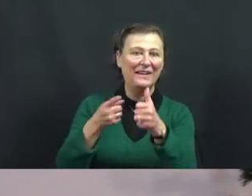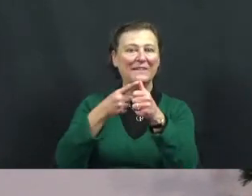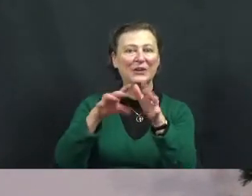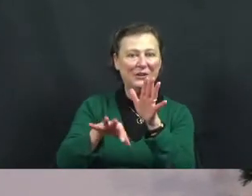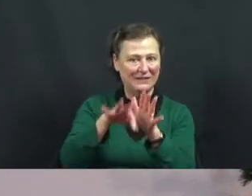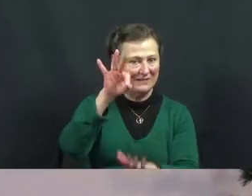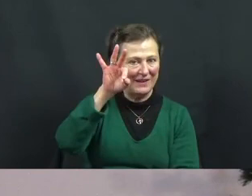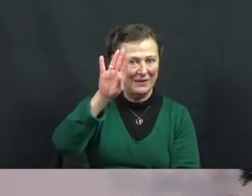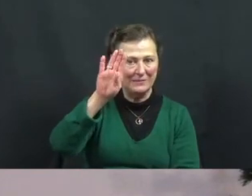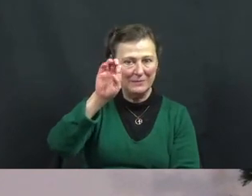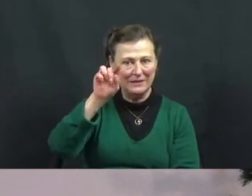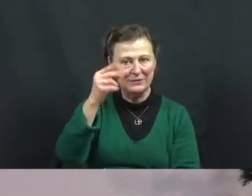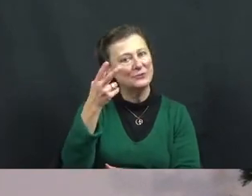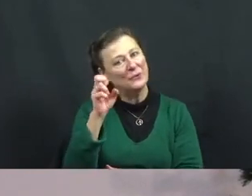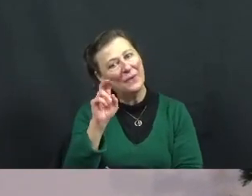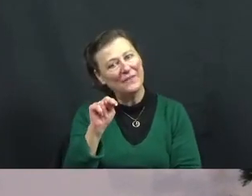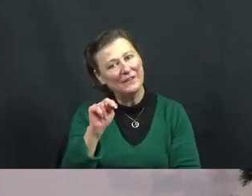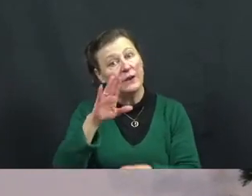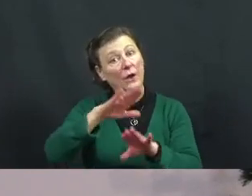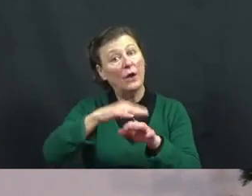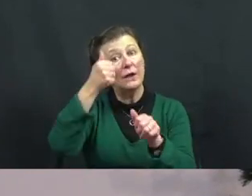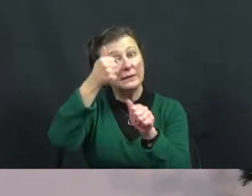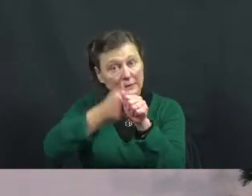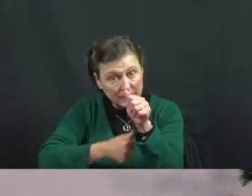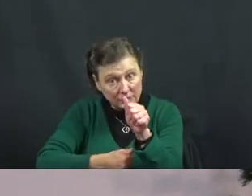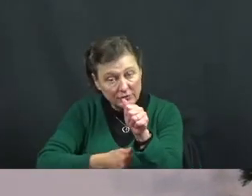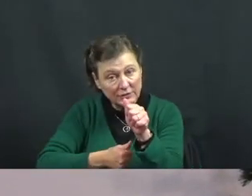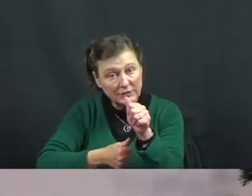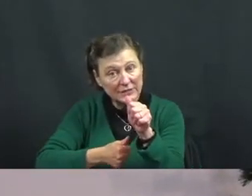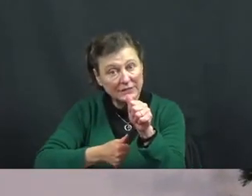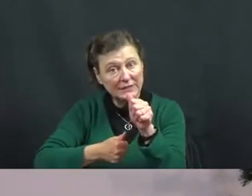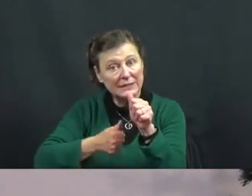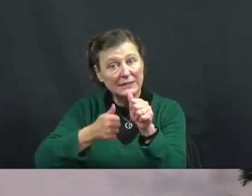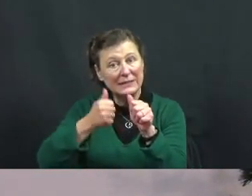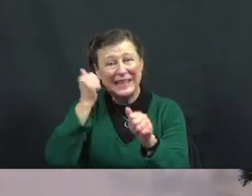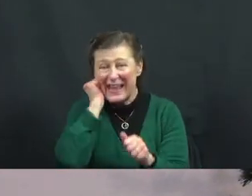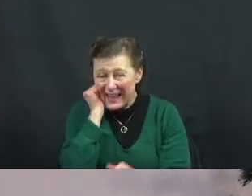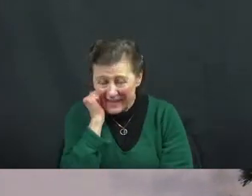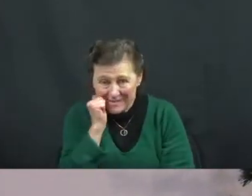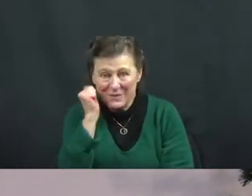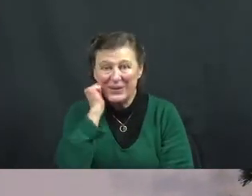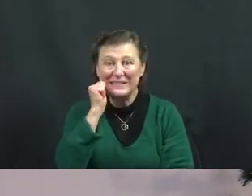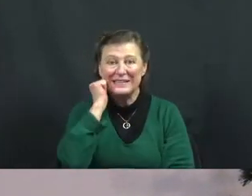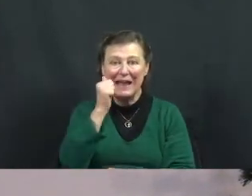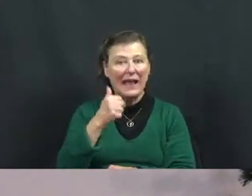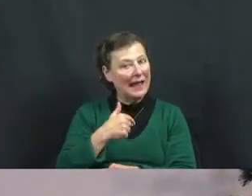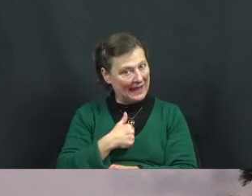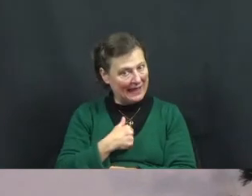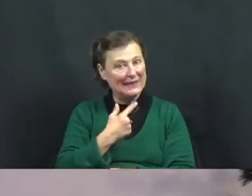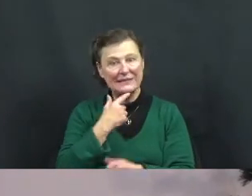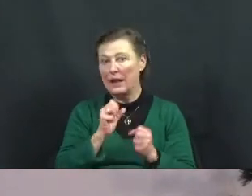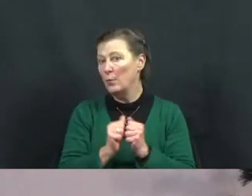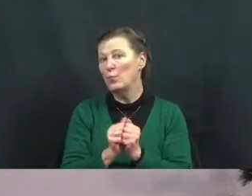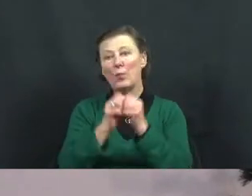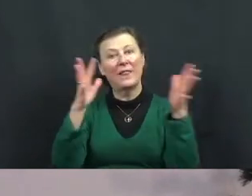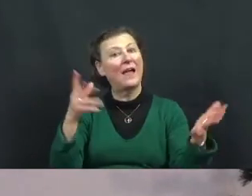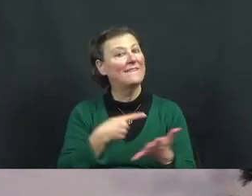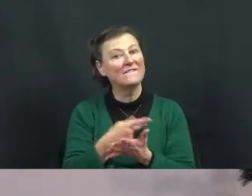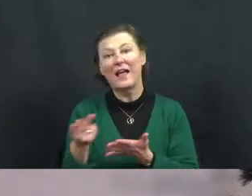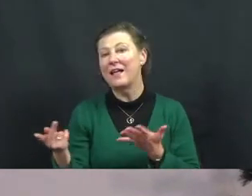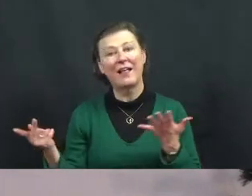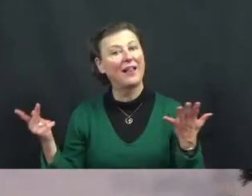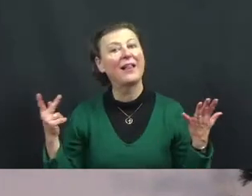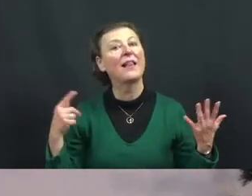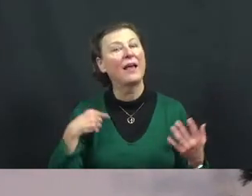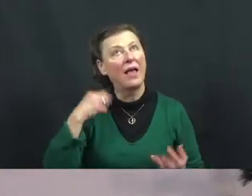Beethoven. And on every single day, I dare say without fail, I